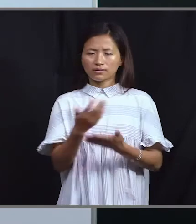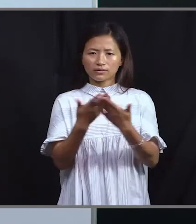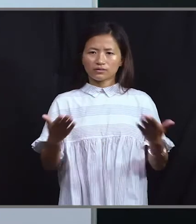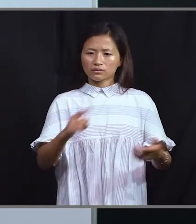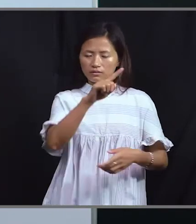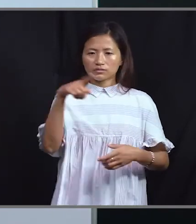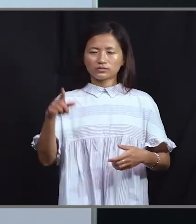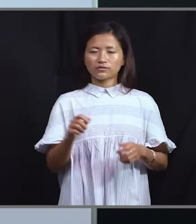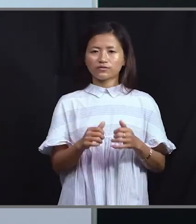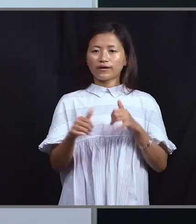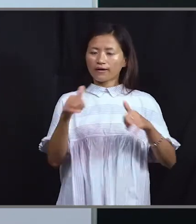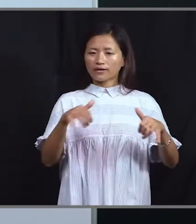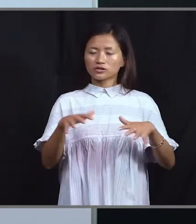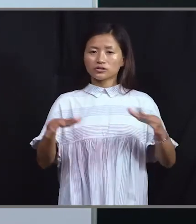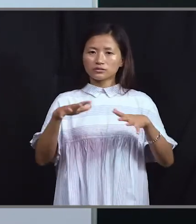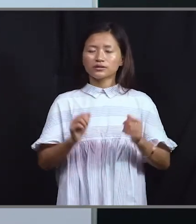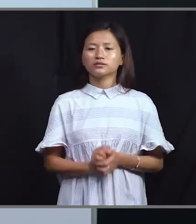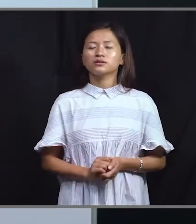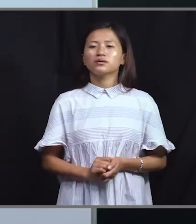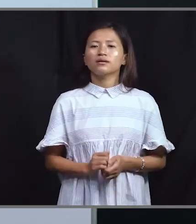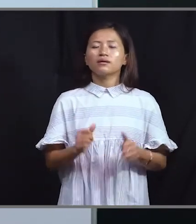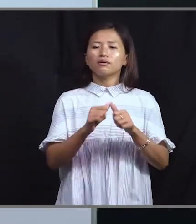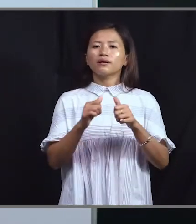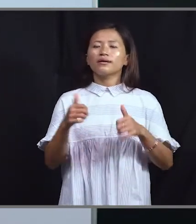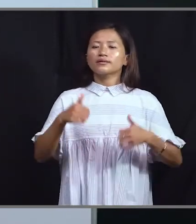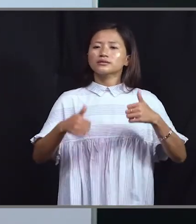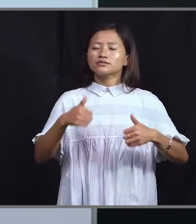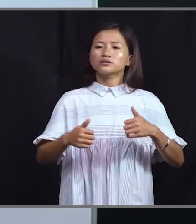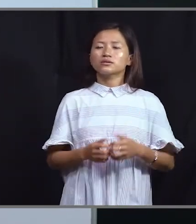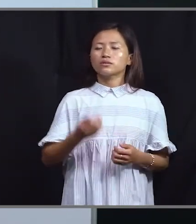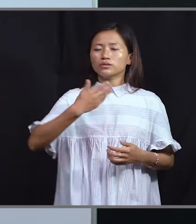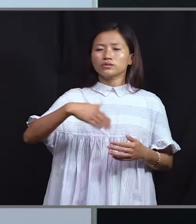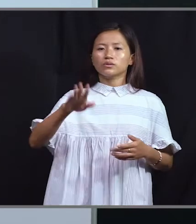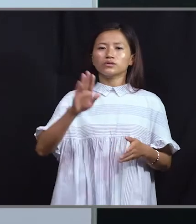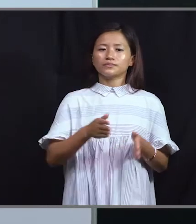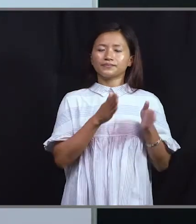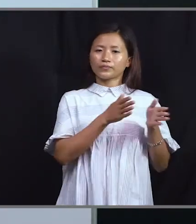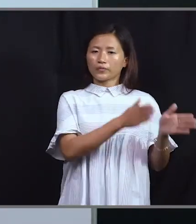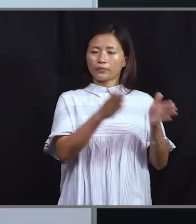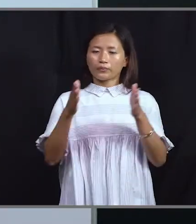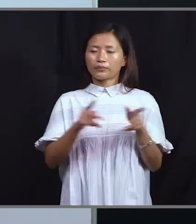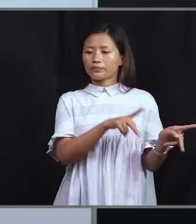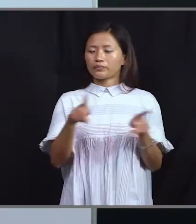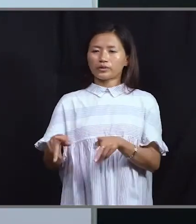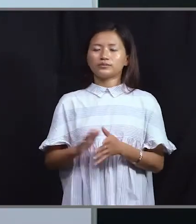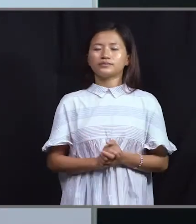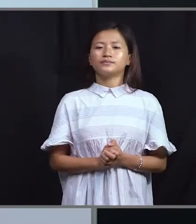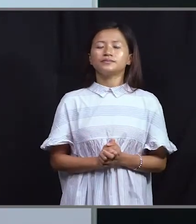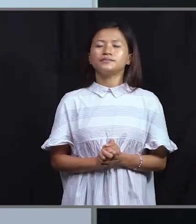corrective actions in order to ensure that the activities are going according to the plan. Okay, so in this